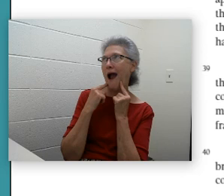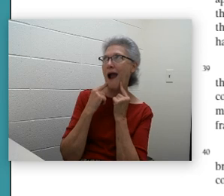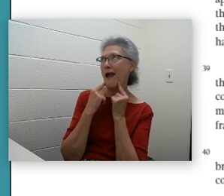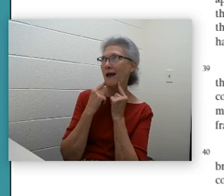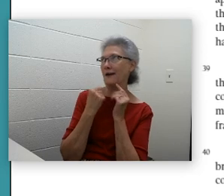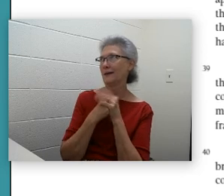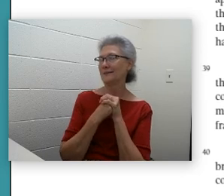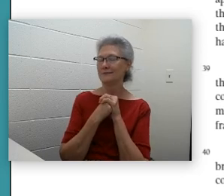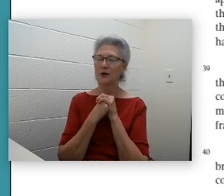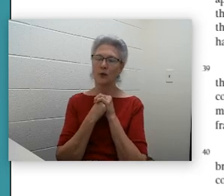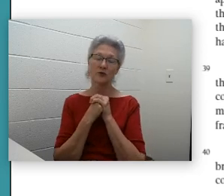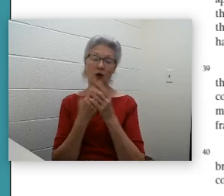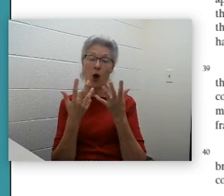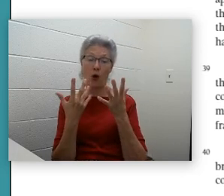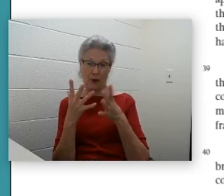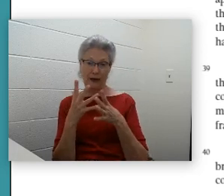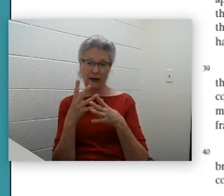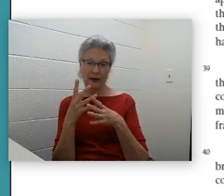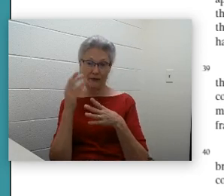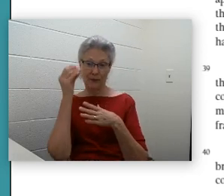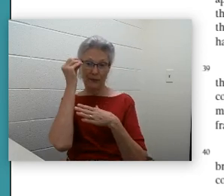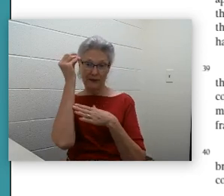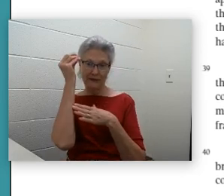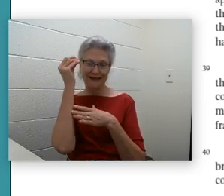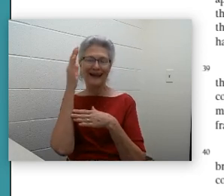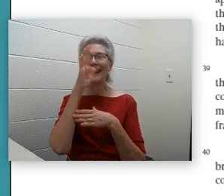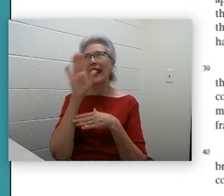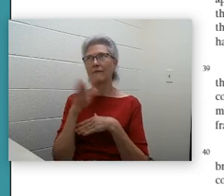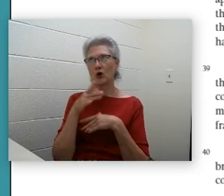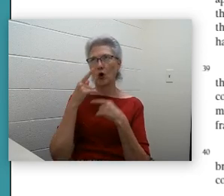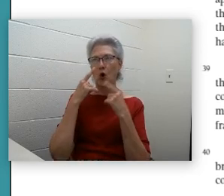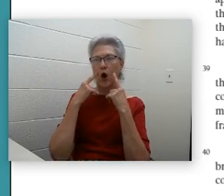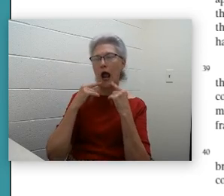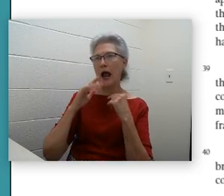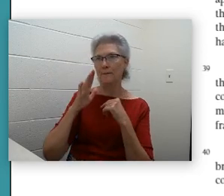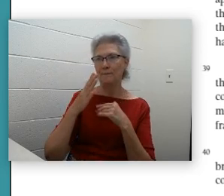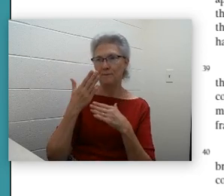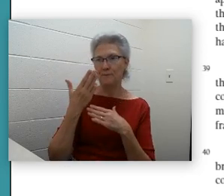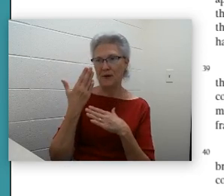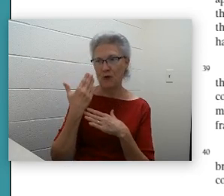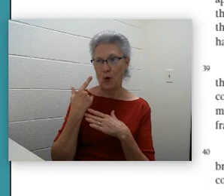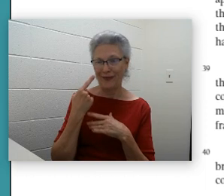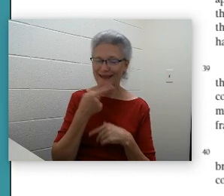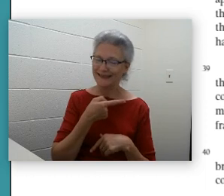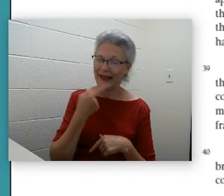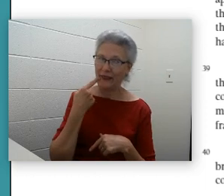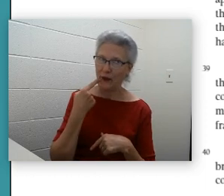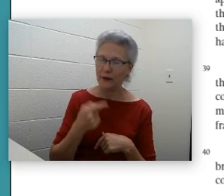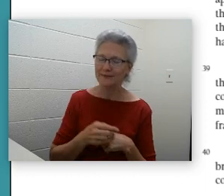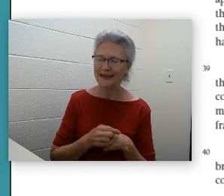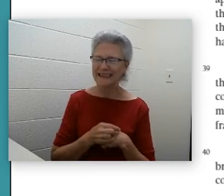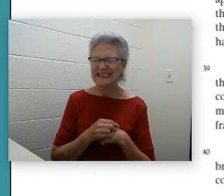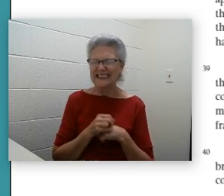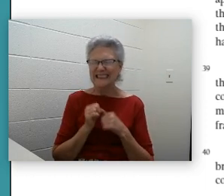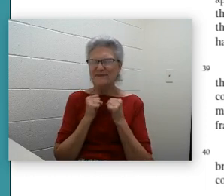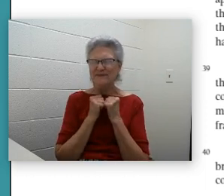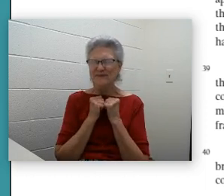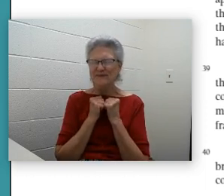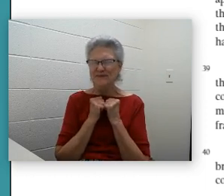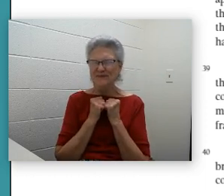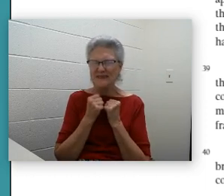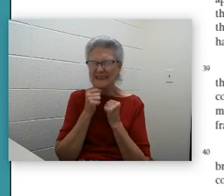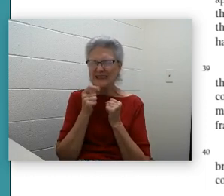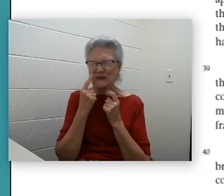said Peter, who was already of the opinion that he had never cried in his life. And he clenched his teeth and did not